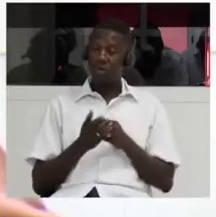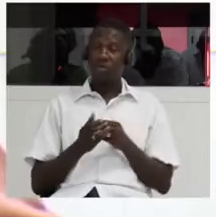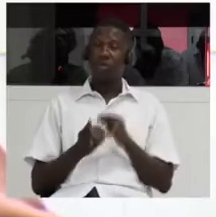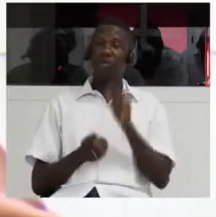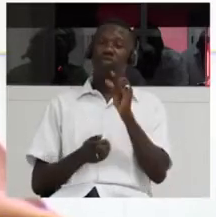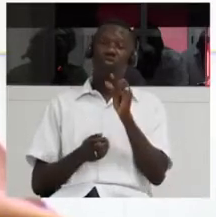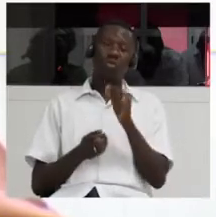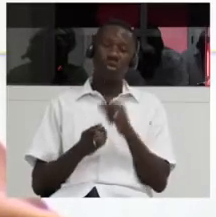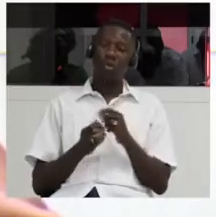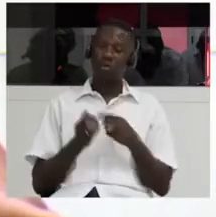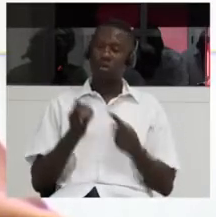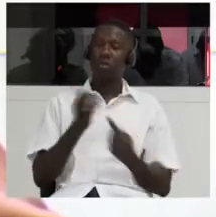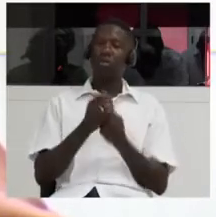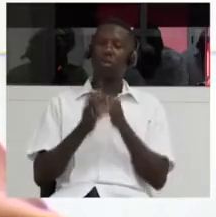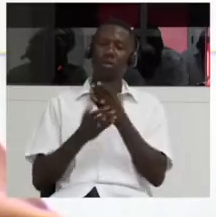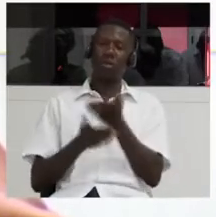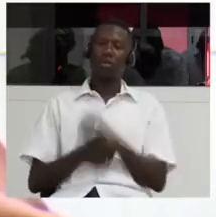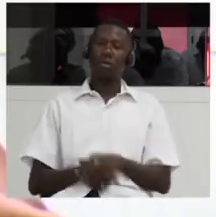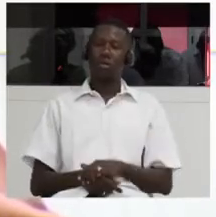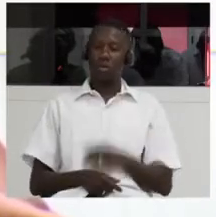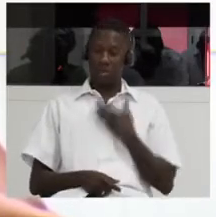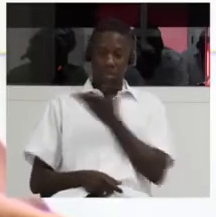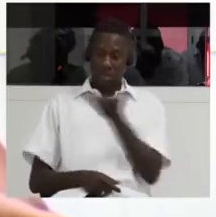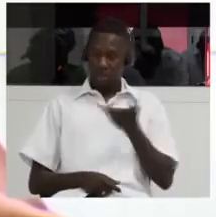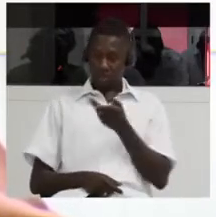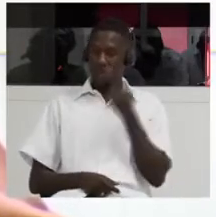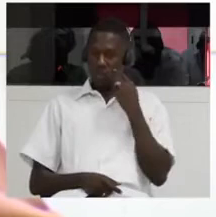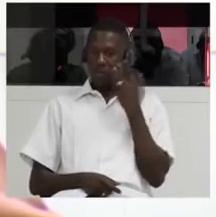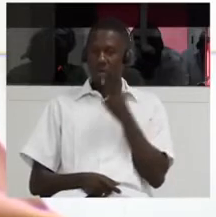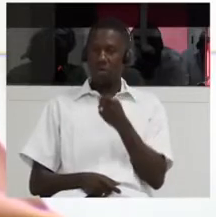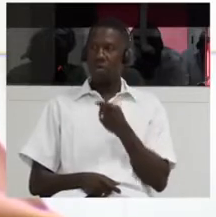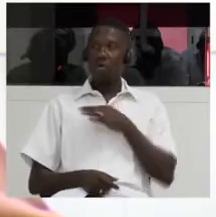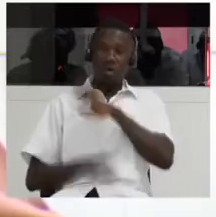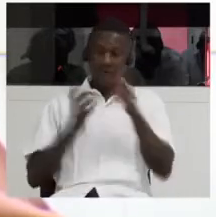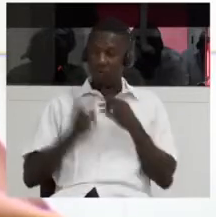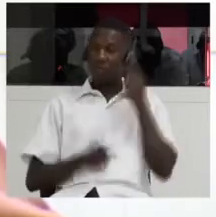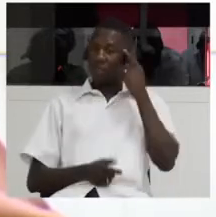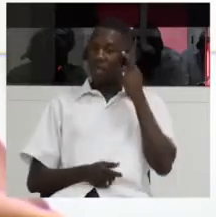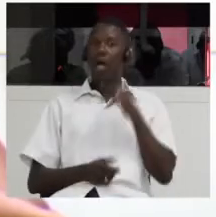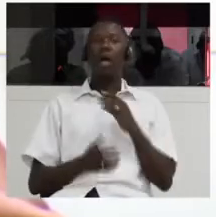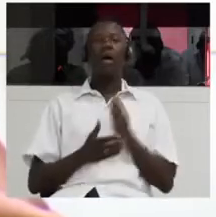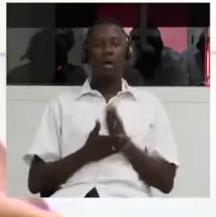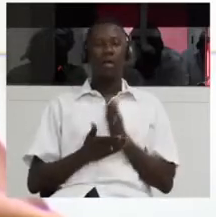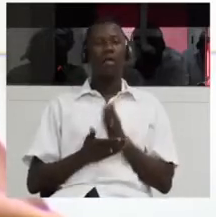weapon. So there is when all of us believe that, yeah, this was true.